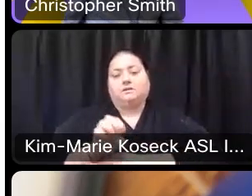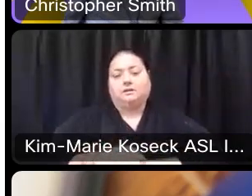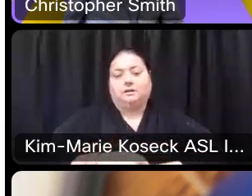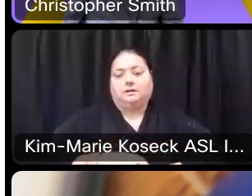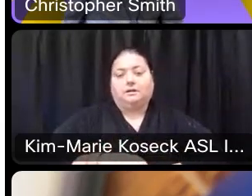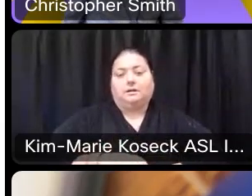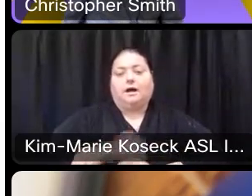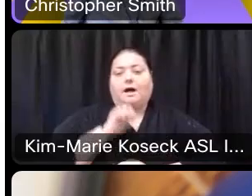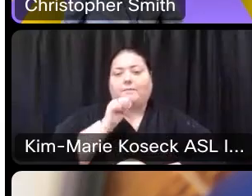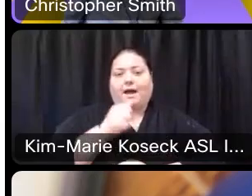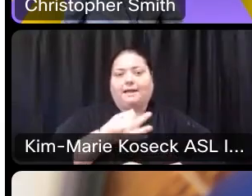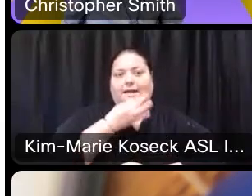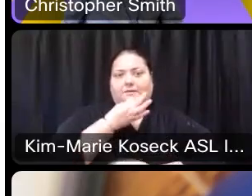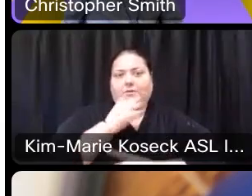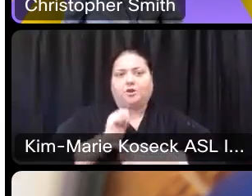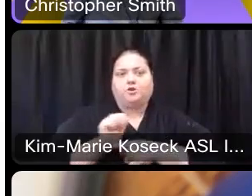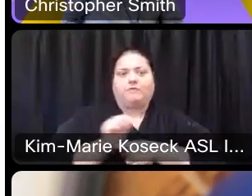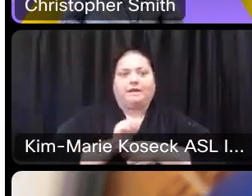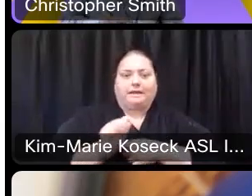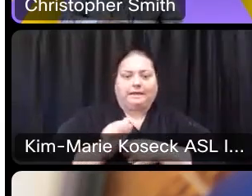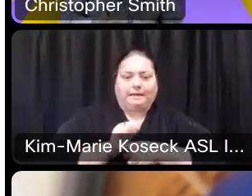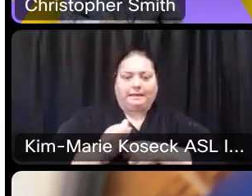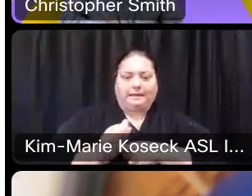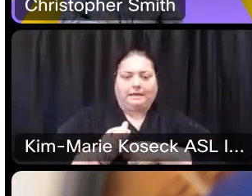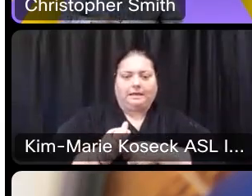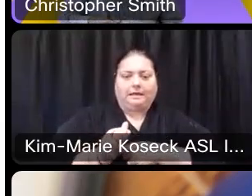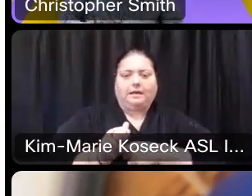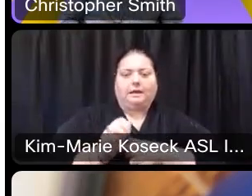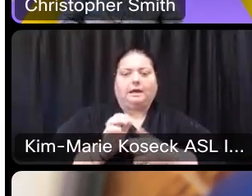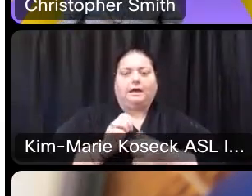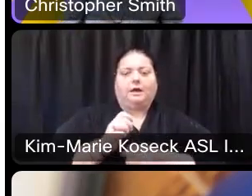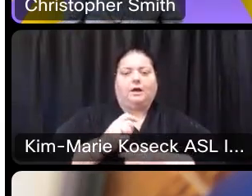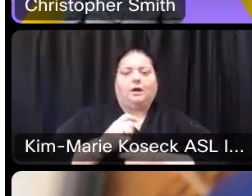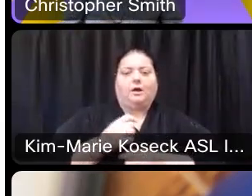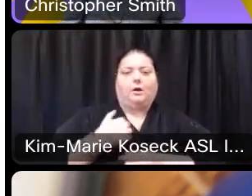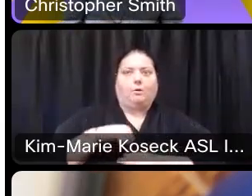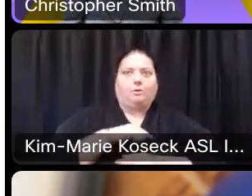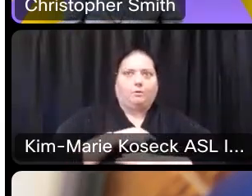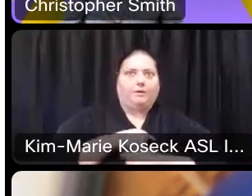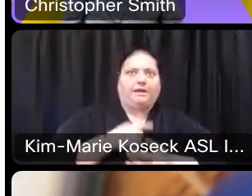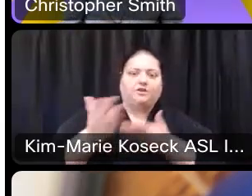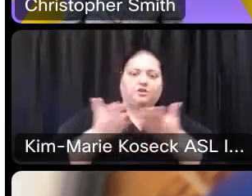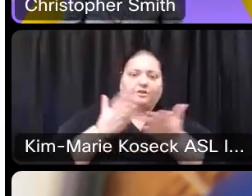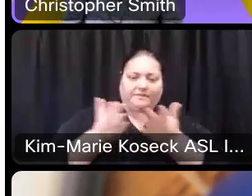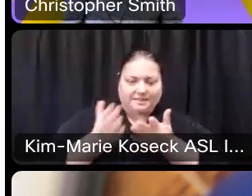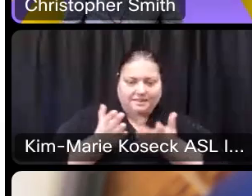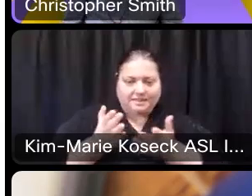I'm not an expert in the training, or as I said, humbly, or the services or